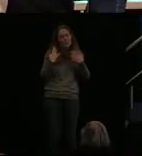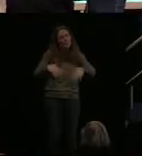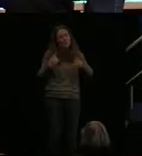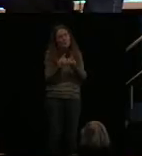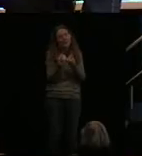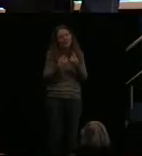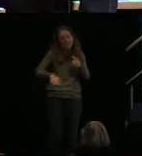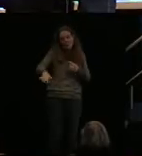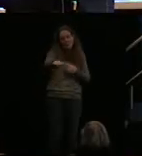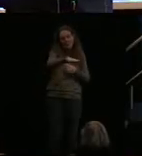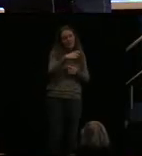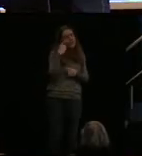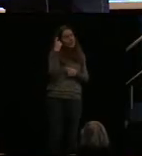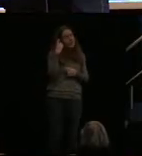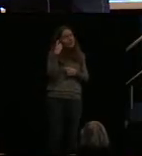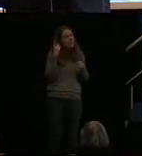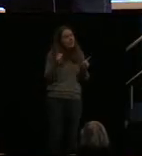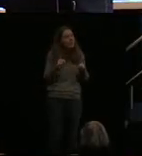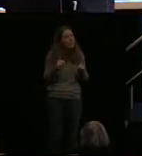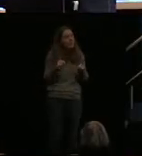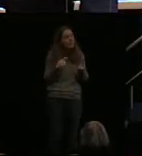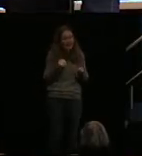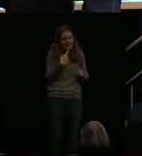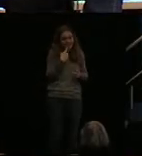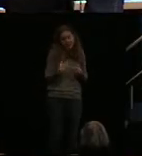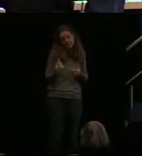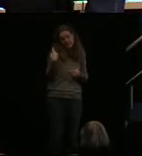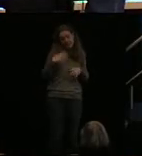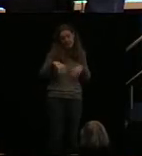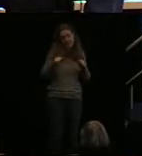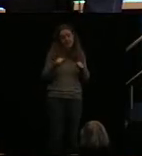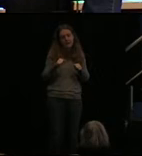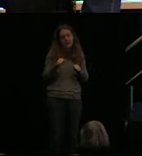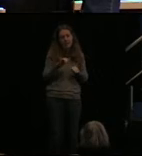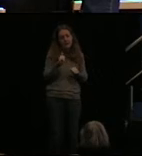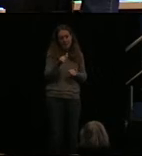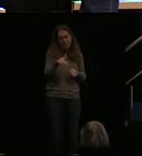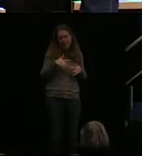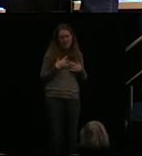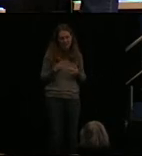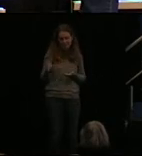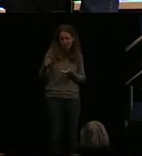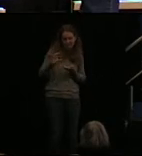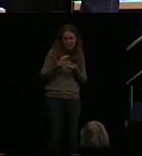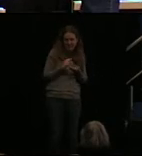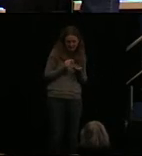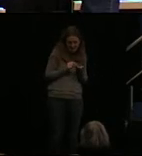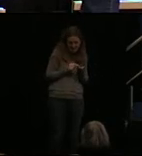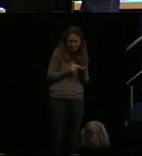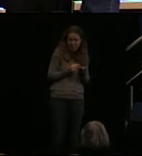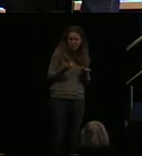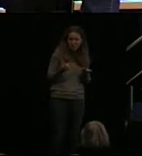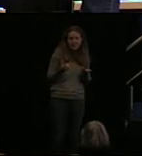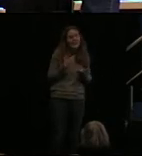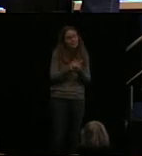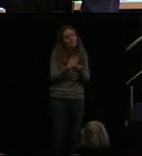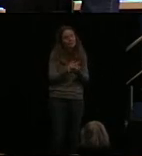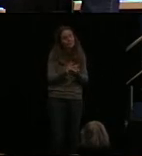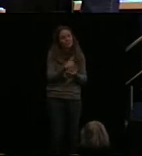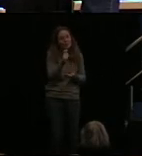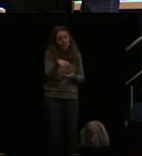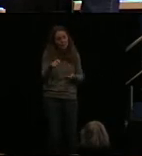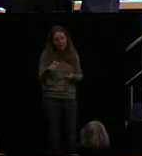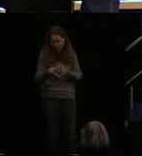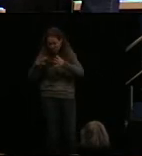world. Think about this. I said at the start about you don't think you've been given much. And it's true. It's true. There are people